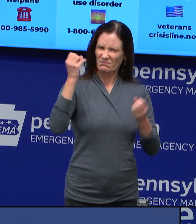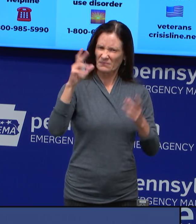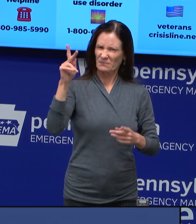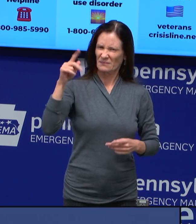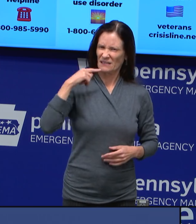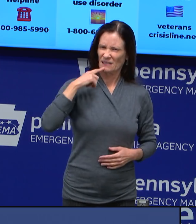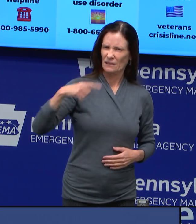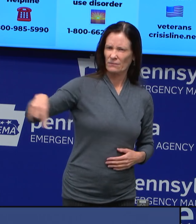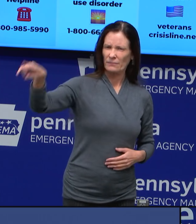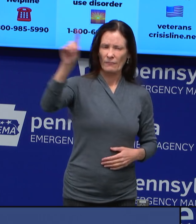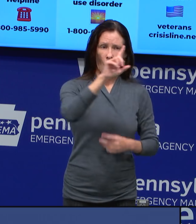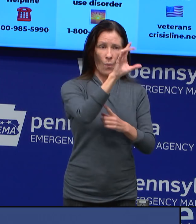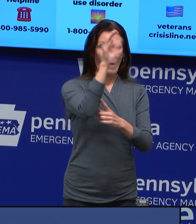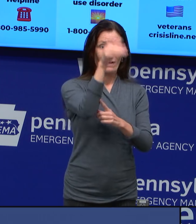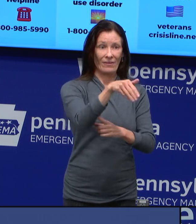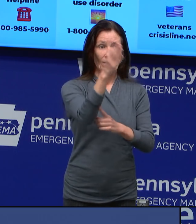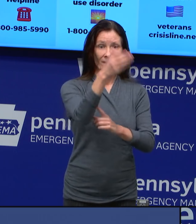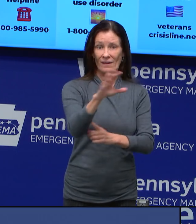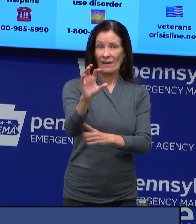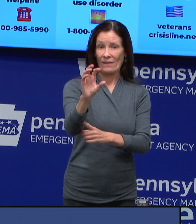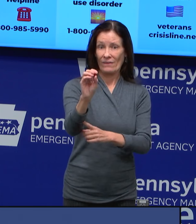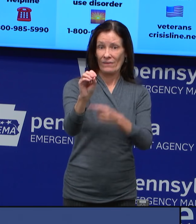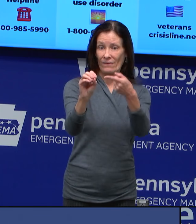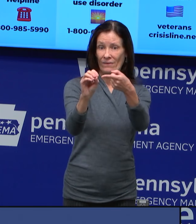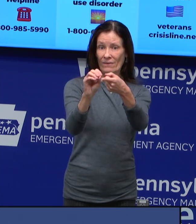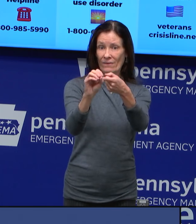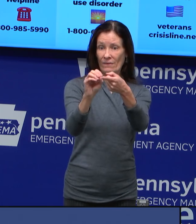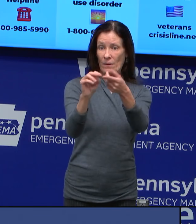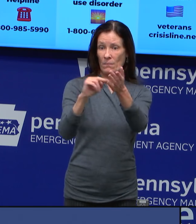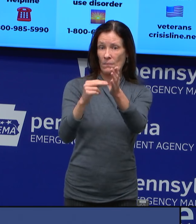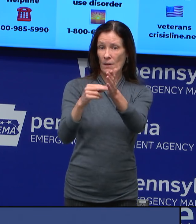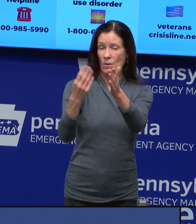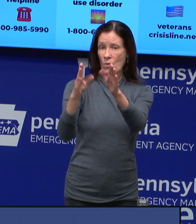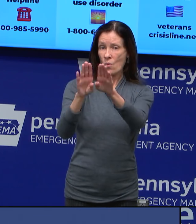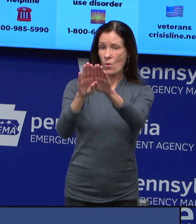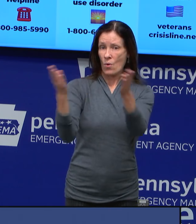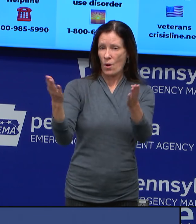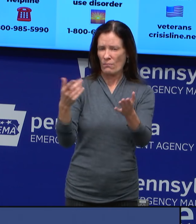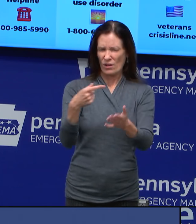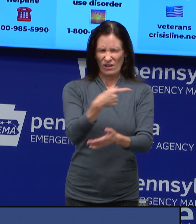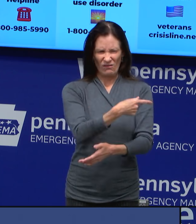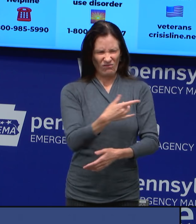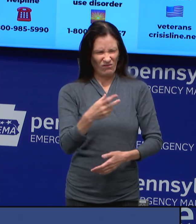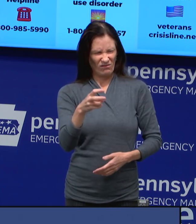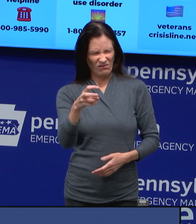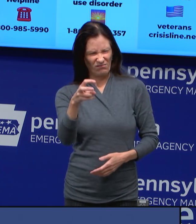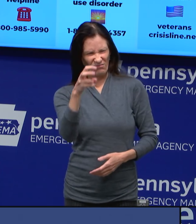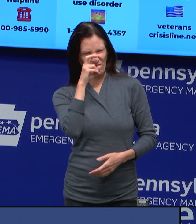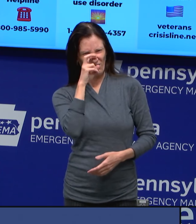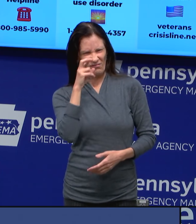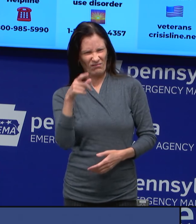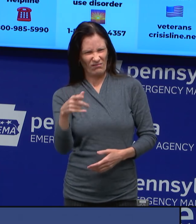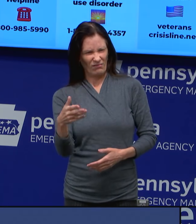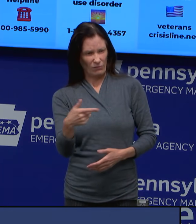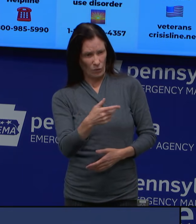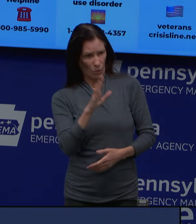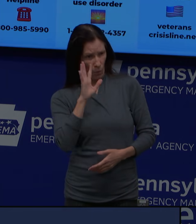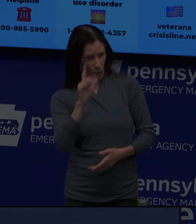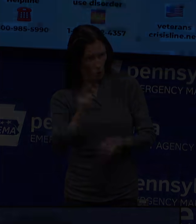saying today and in the past, this is just one piece of the puzzle. There are many other pieces of the puzzle that we'll be considering.